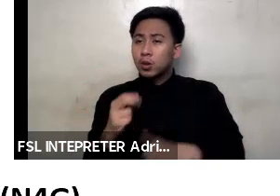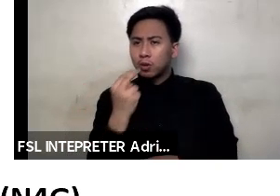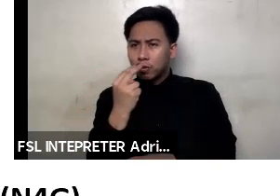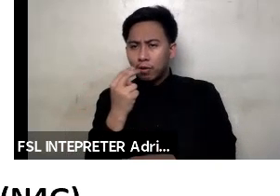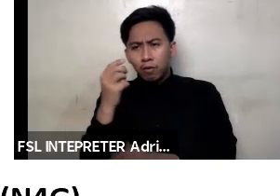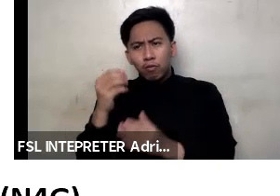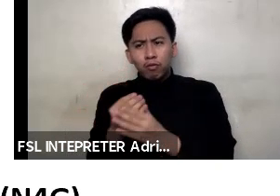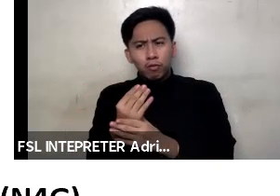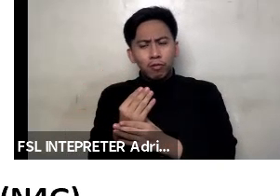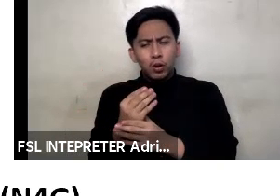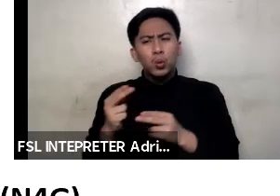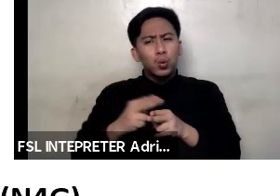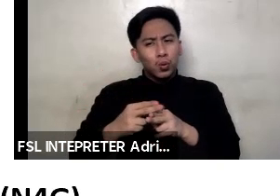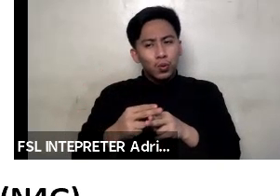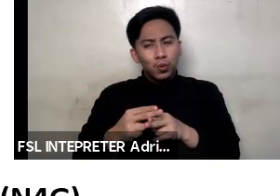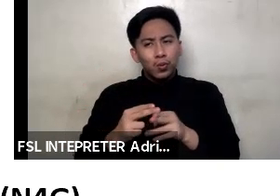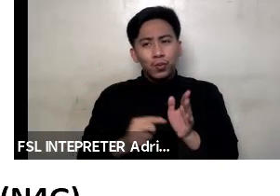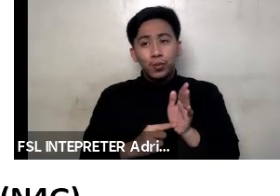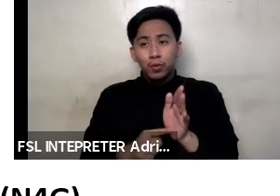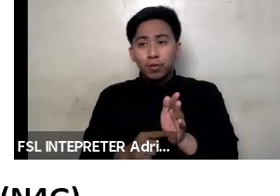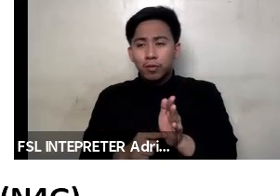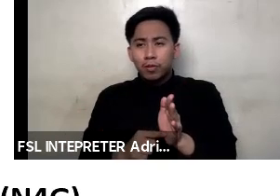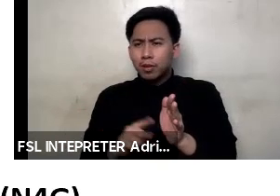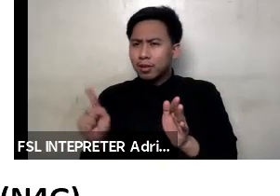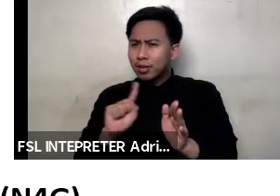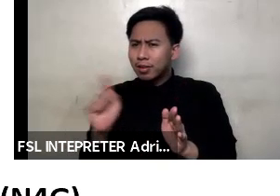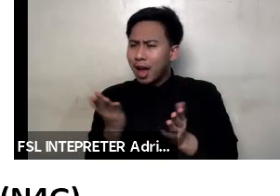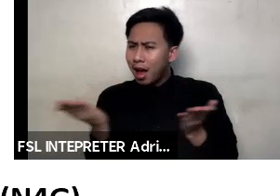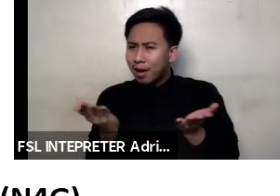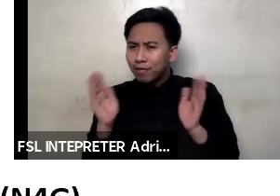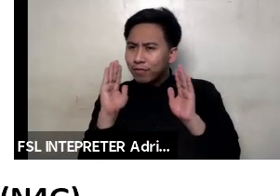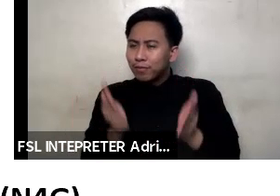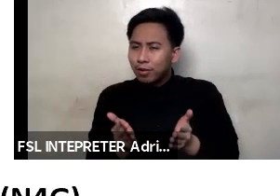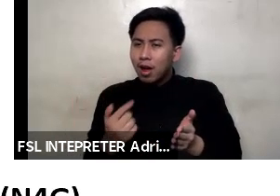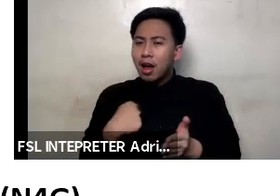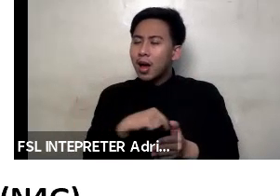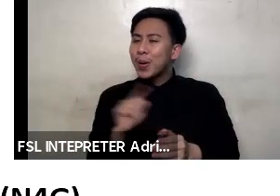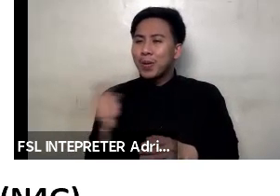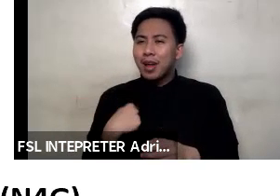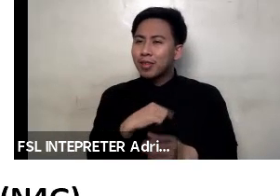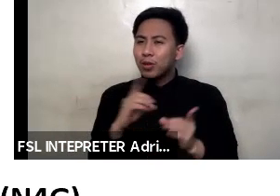soon. And again, it is centered on what we can do with regards to nutrition